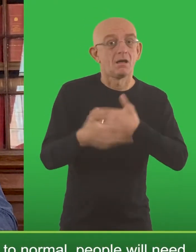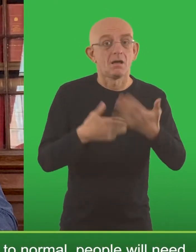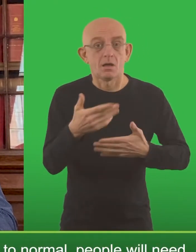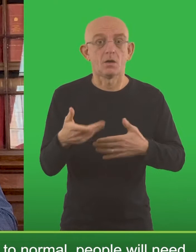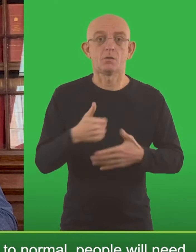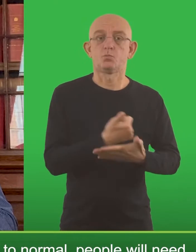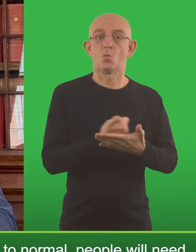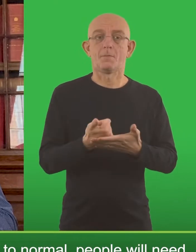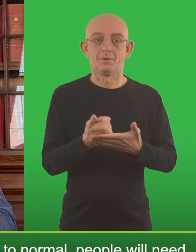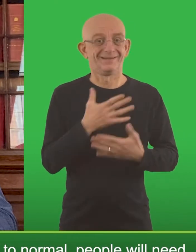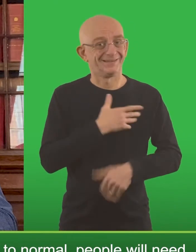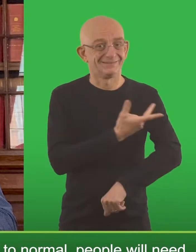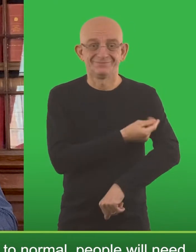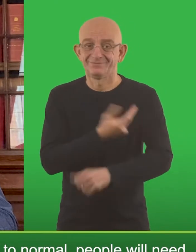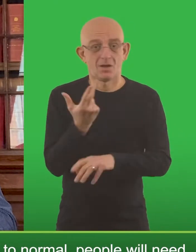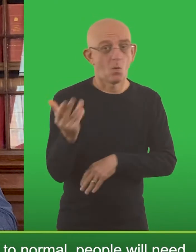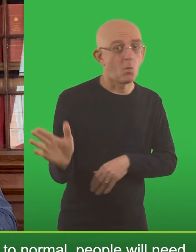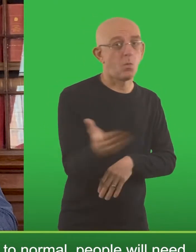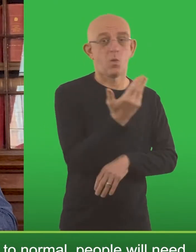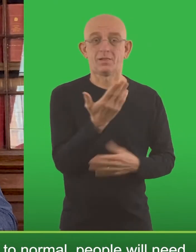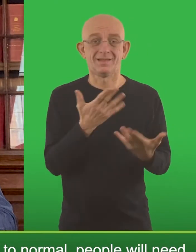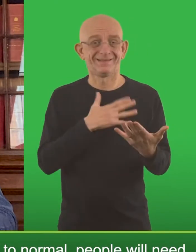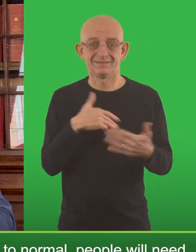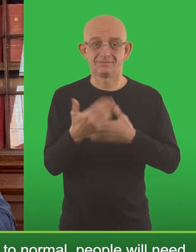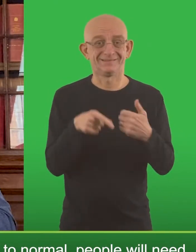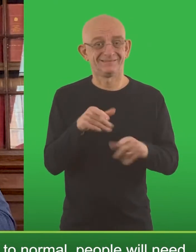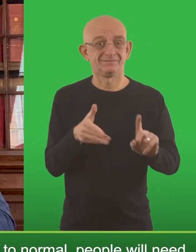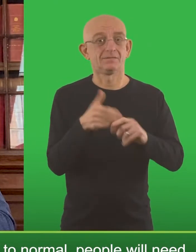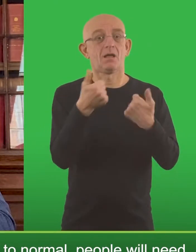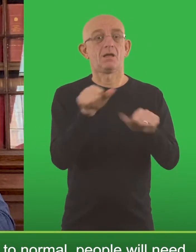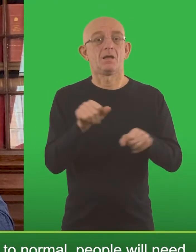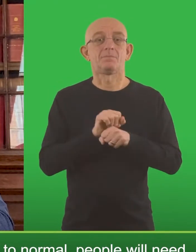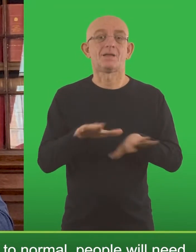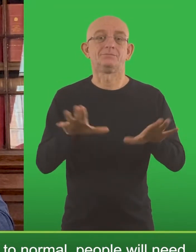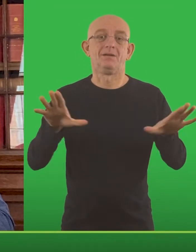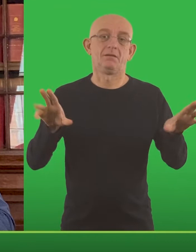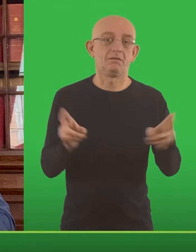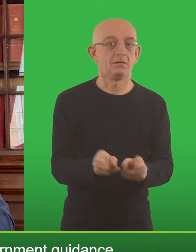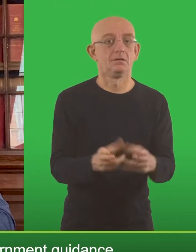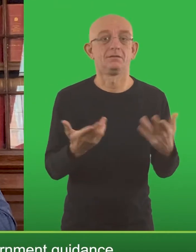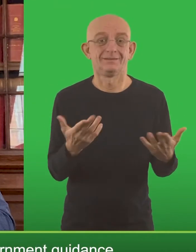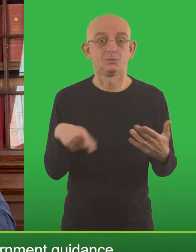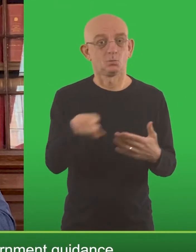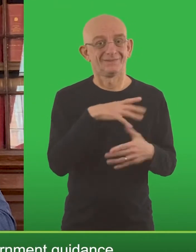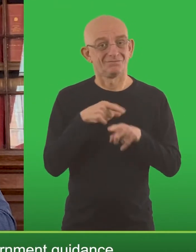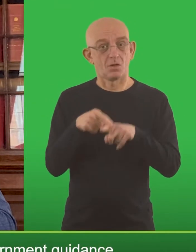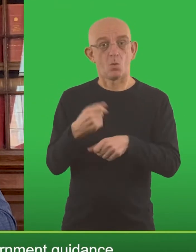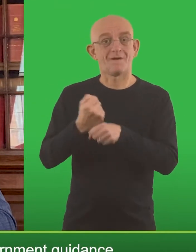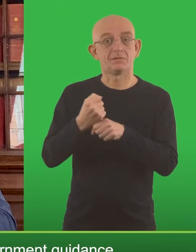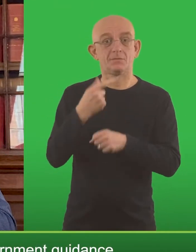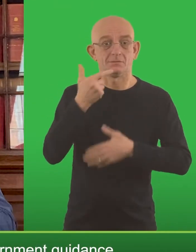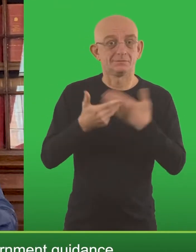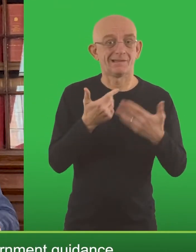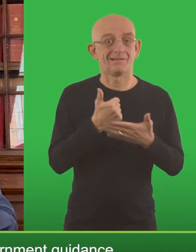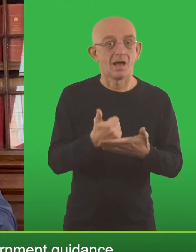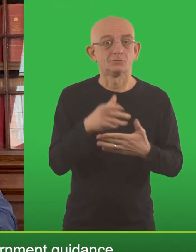and life to return to normal, people will need to get a vaccine, and it's one of the key routes out of the pandemic. And we'll also need to follow the